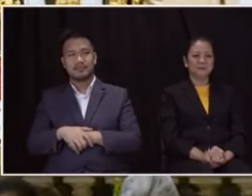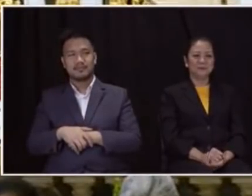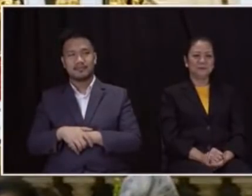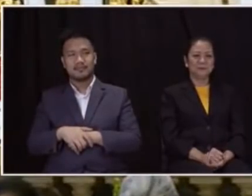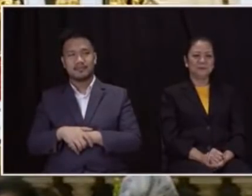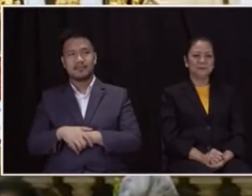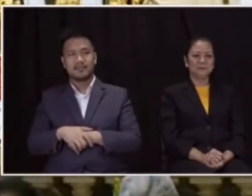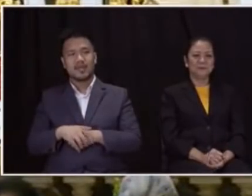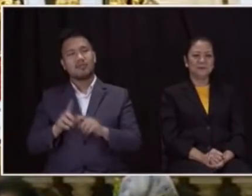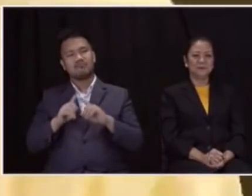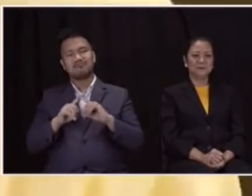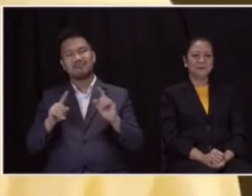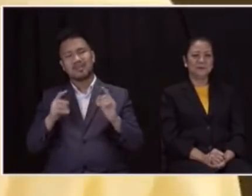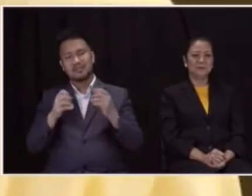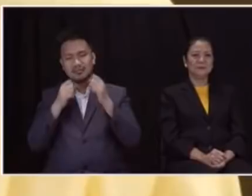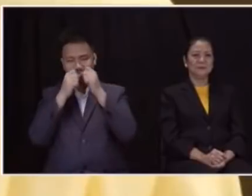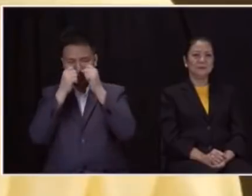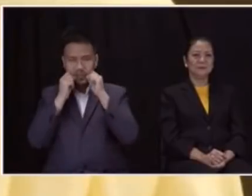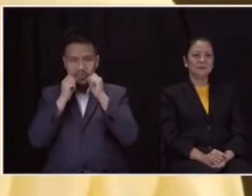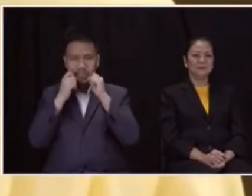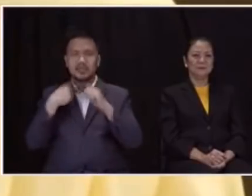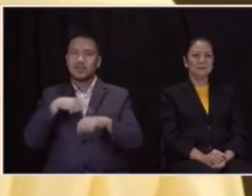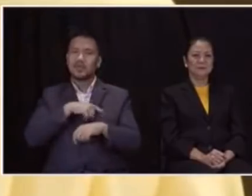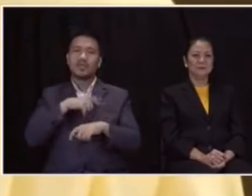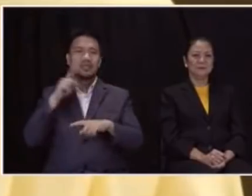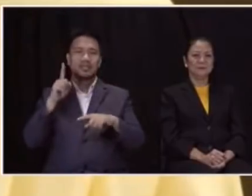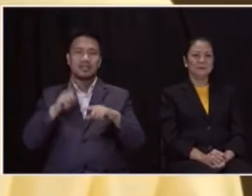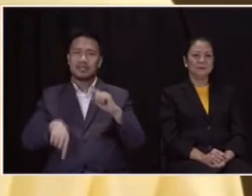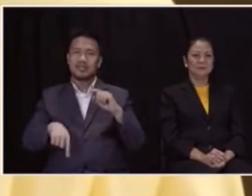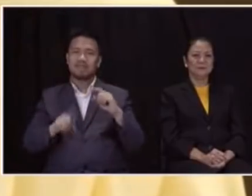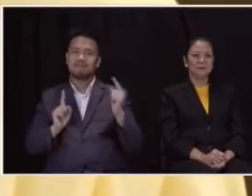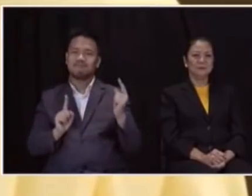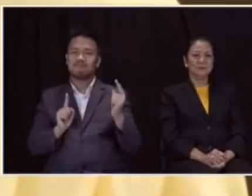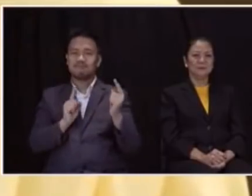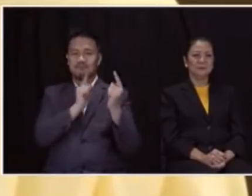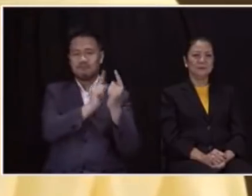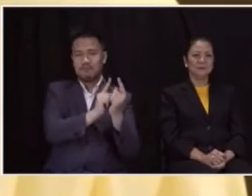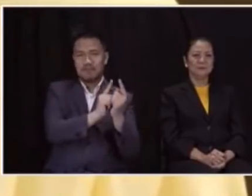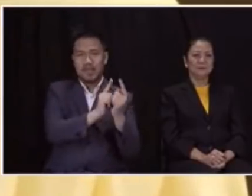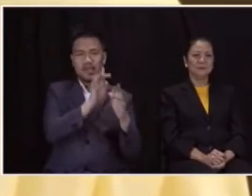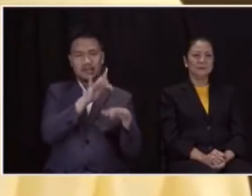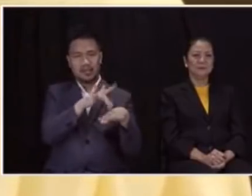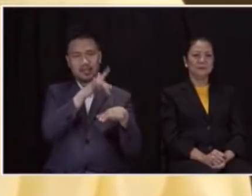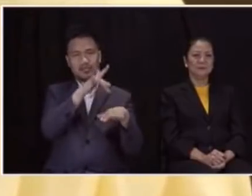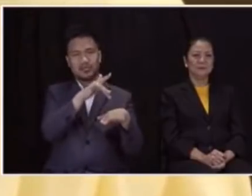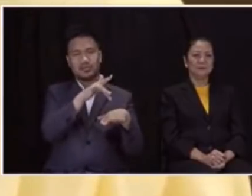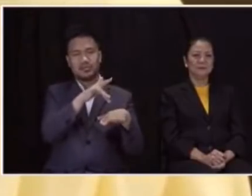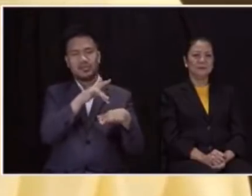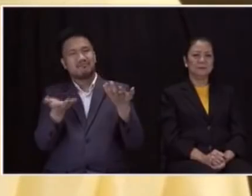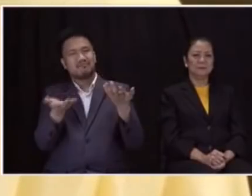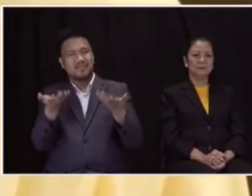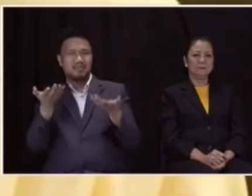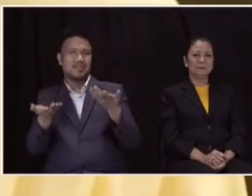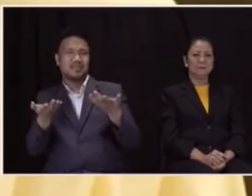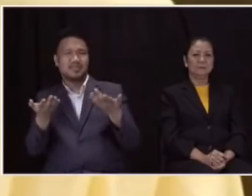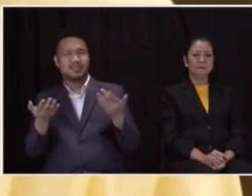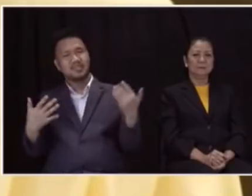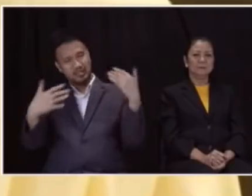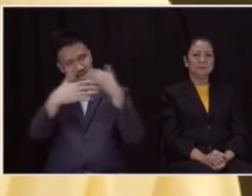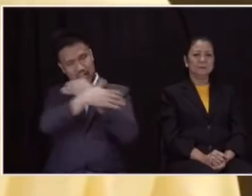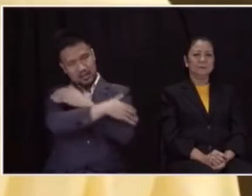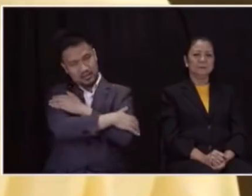It is unfortunate that we cannot now come near you to touch you and maybe give you a